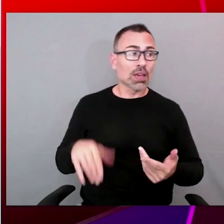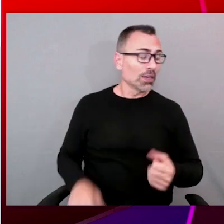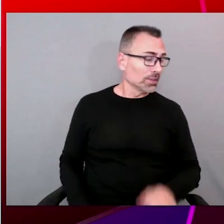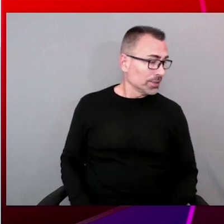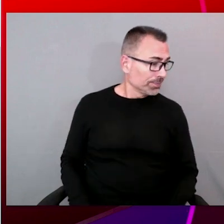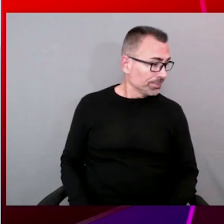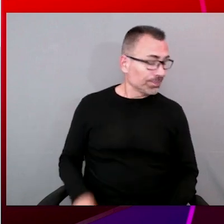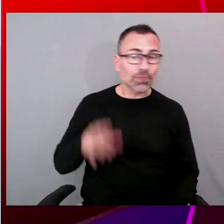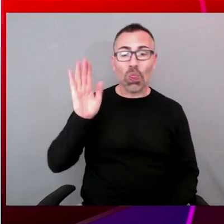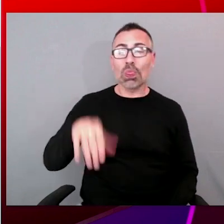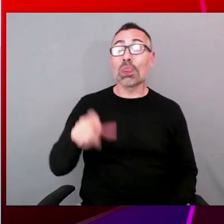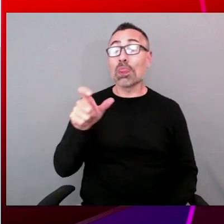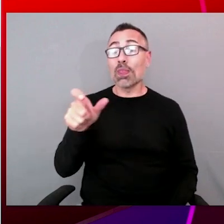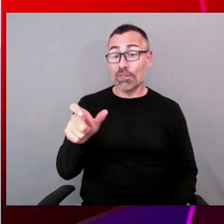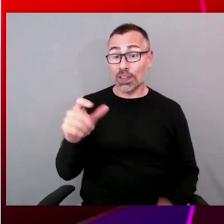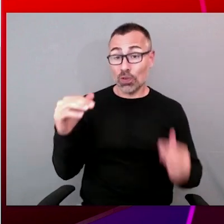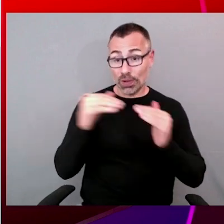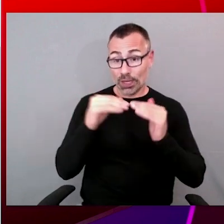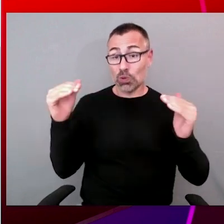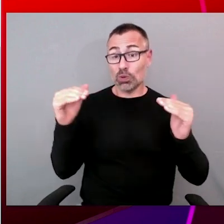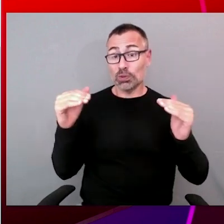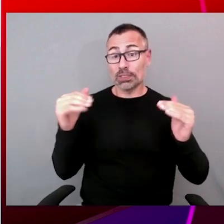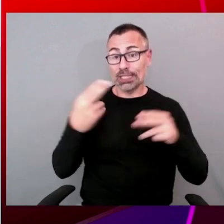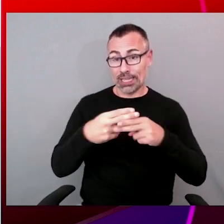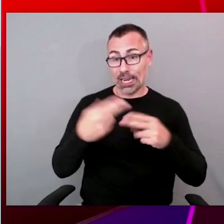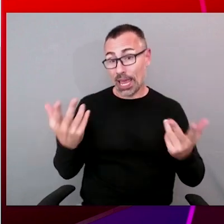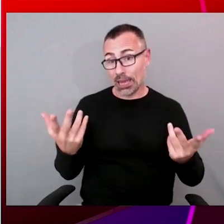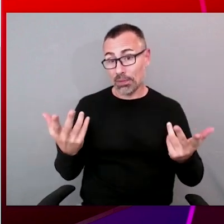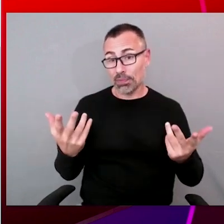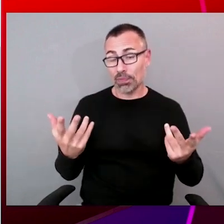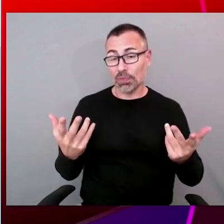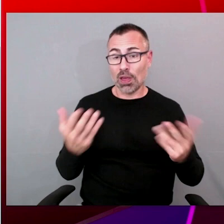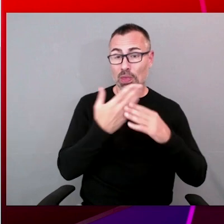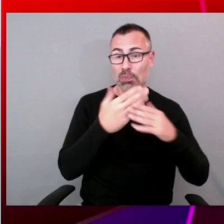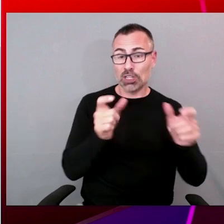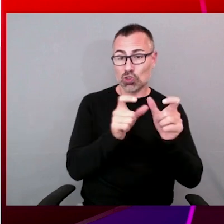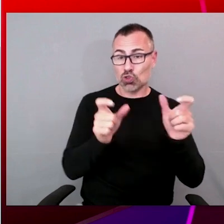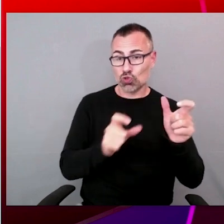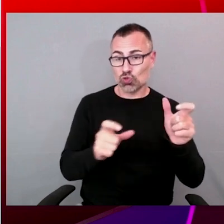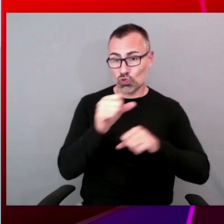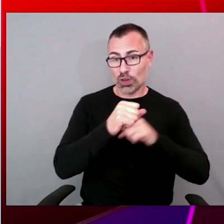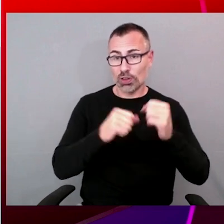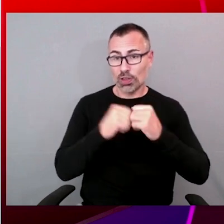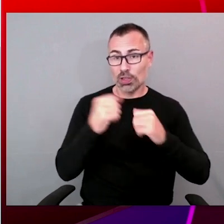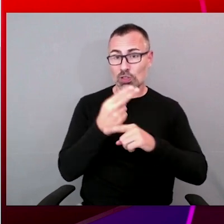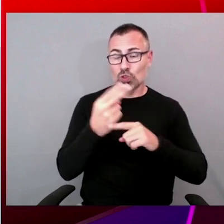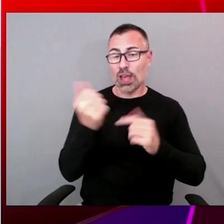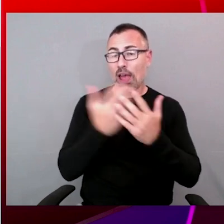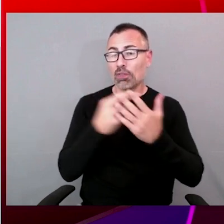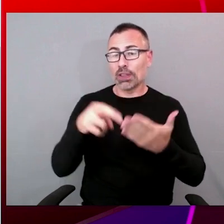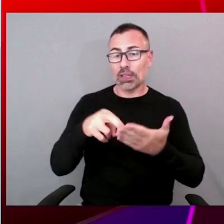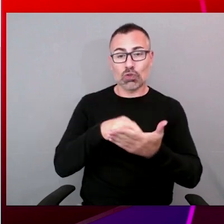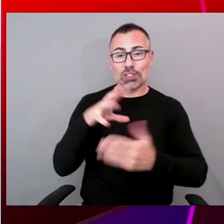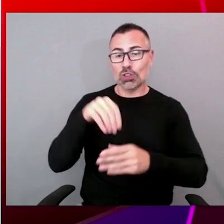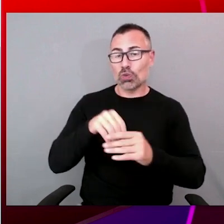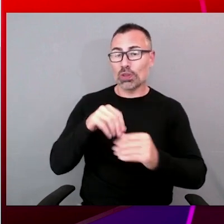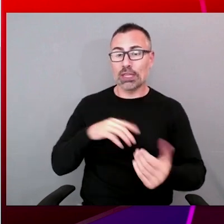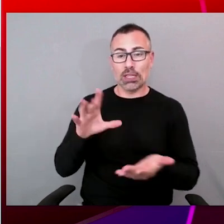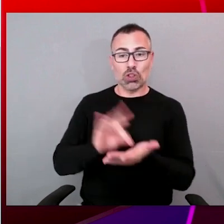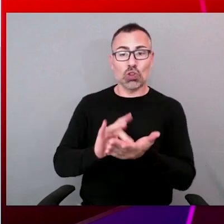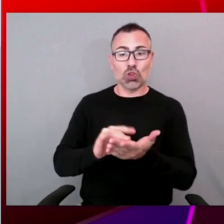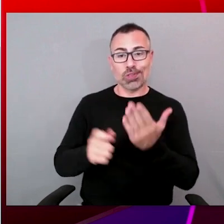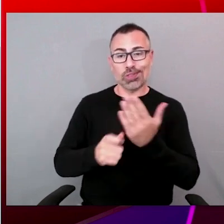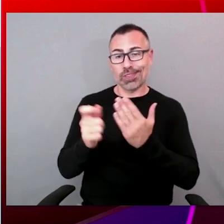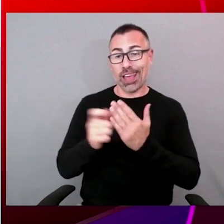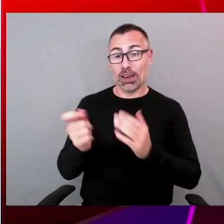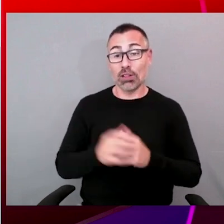the field equals the name, that partition structure is used. It'll be all registered in the Glue data catalog. So here, the